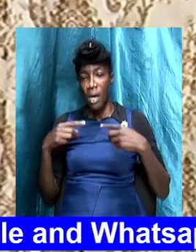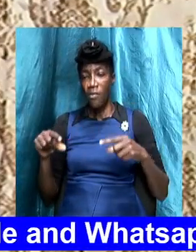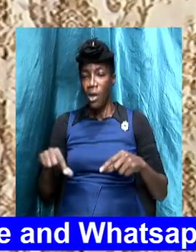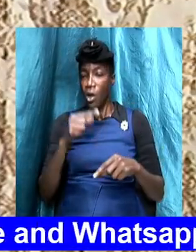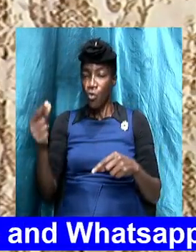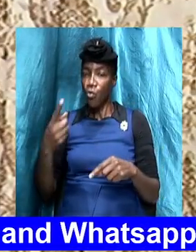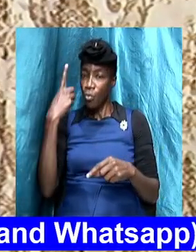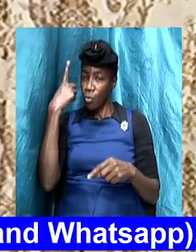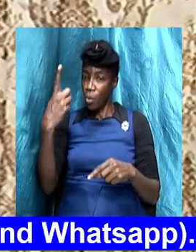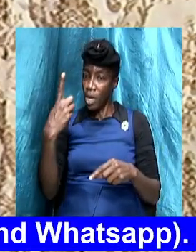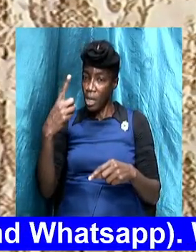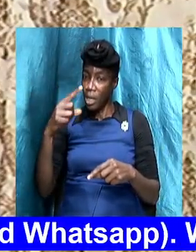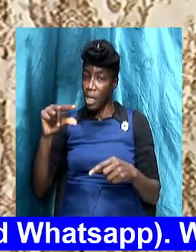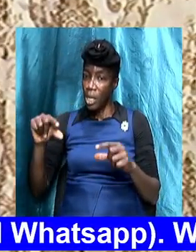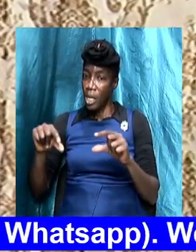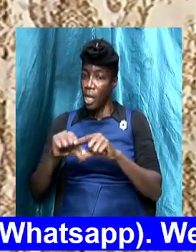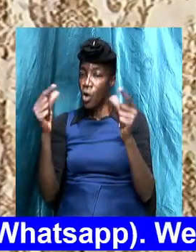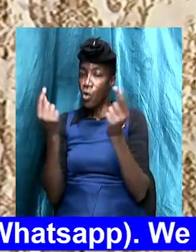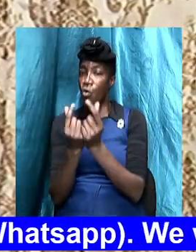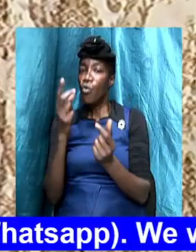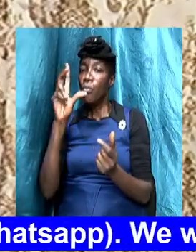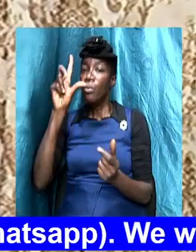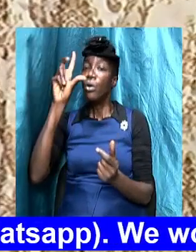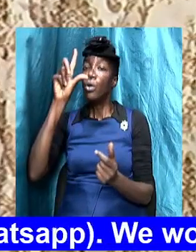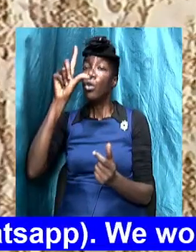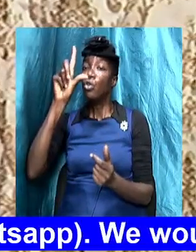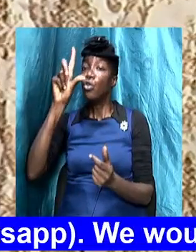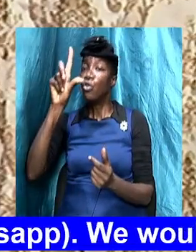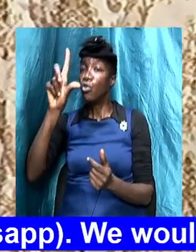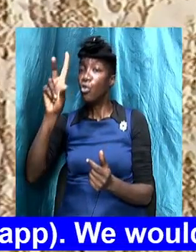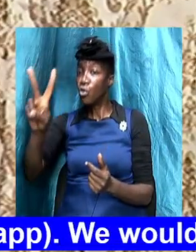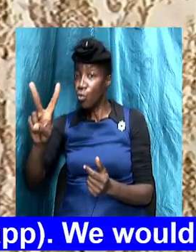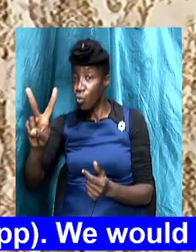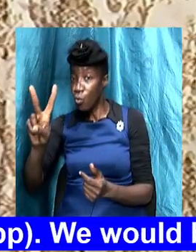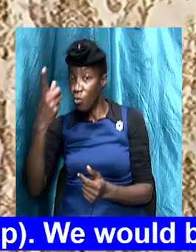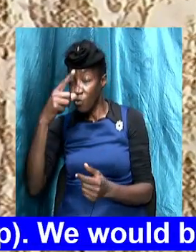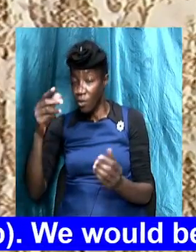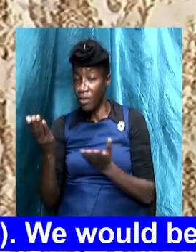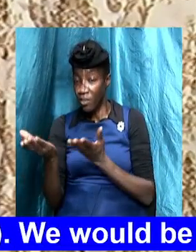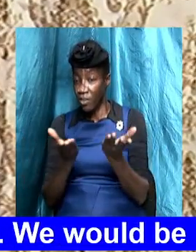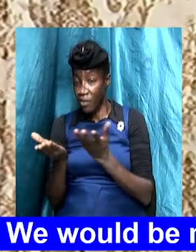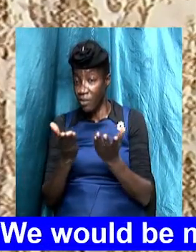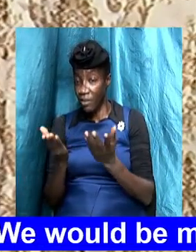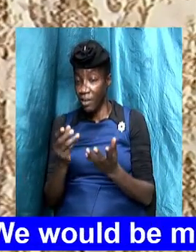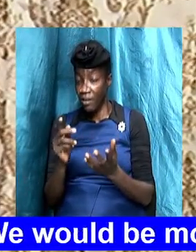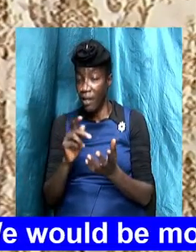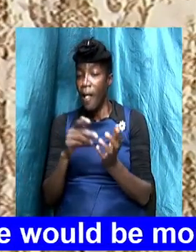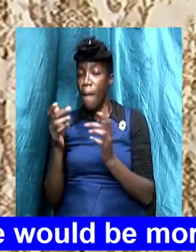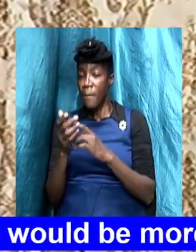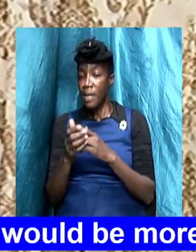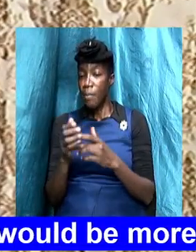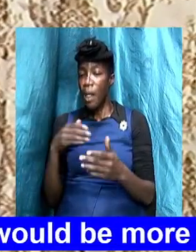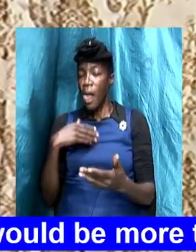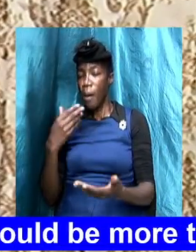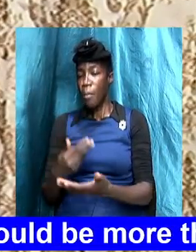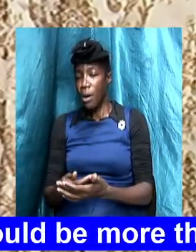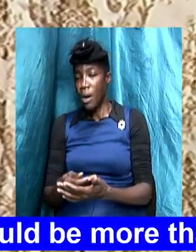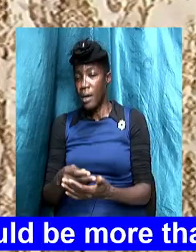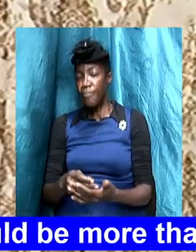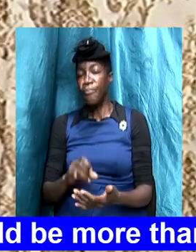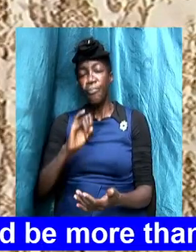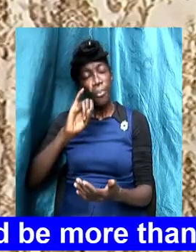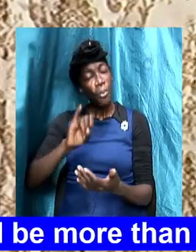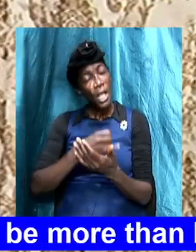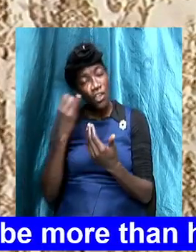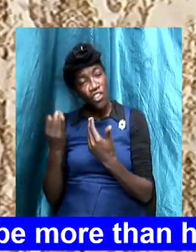one and group two out for services. Amen. So persons who are born between January, February, and March is group